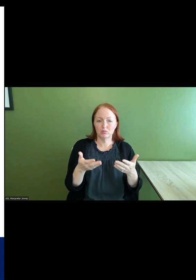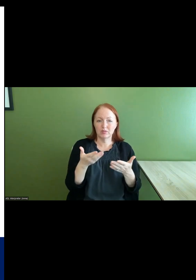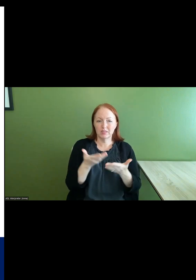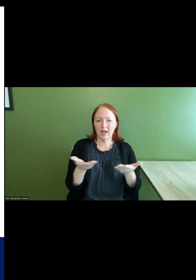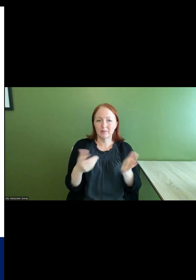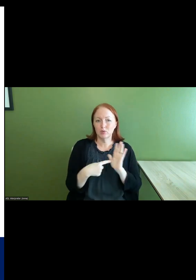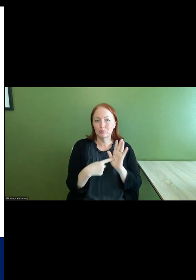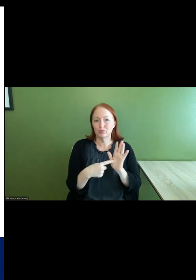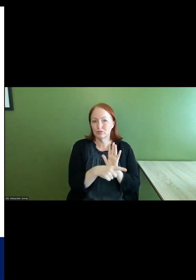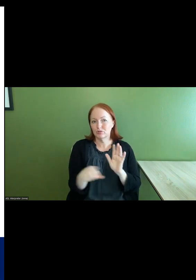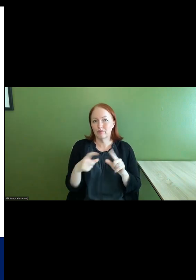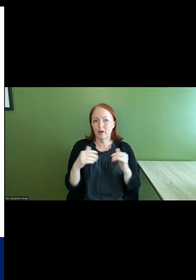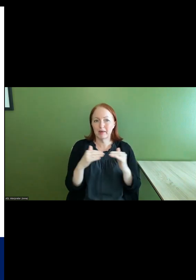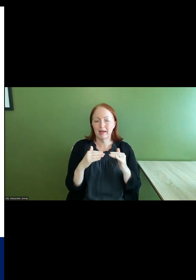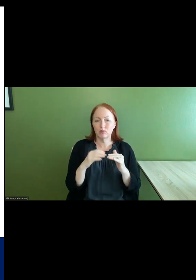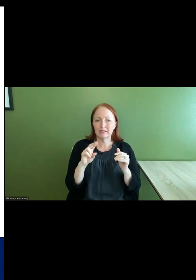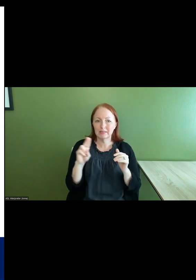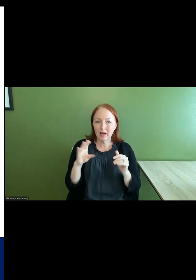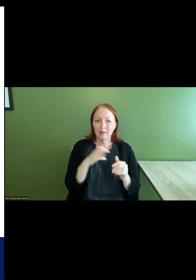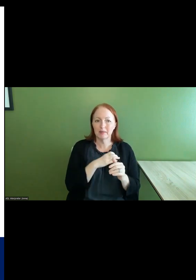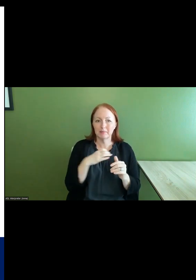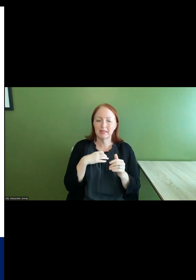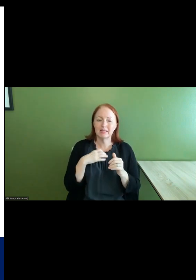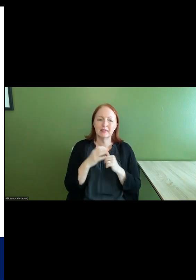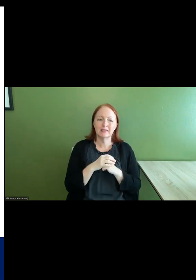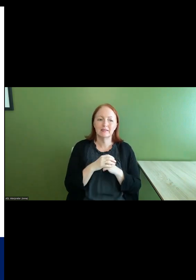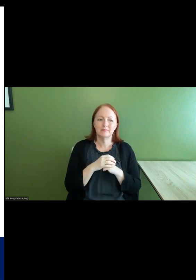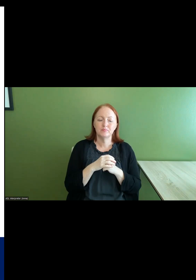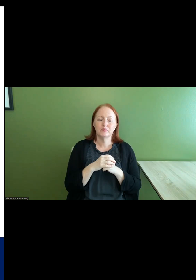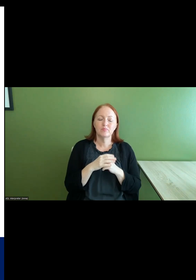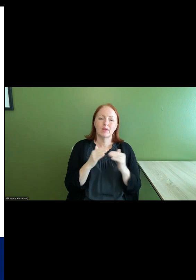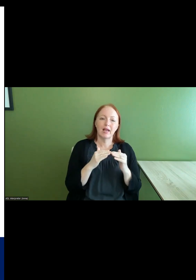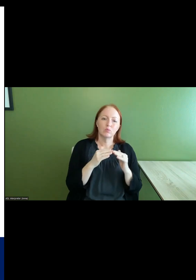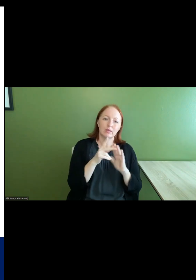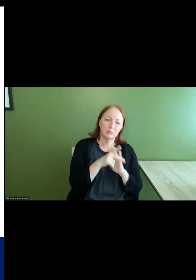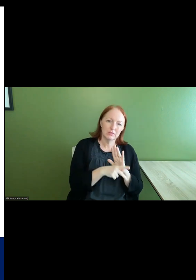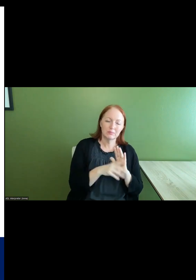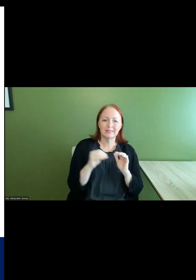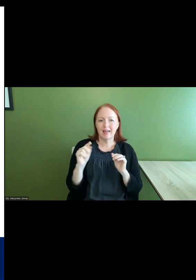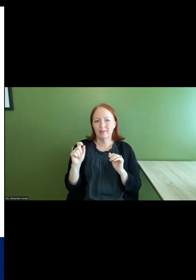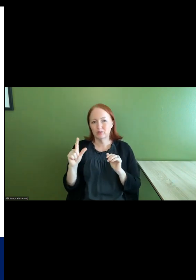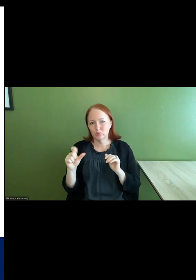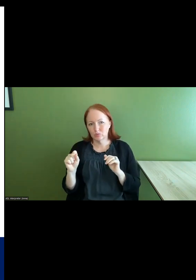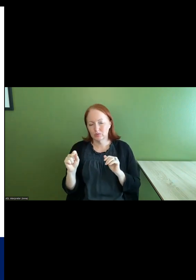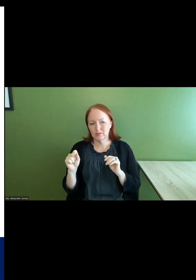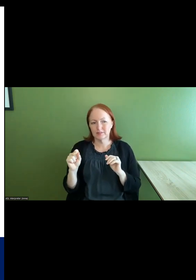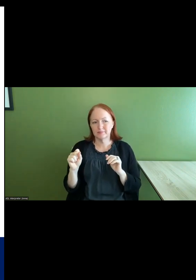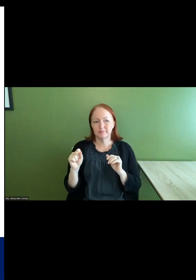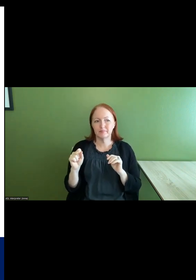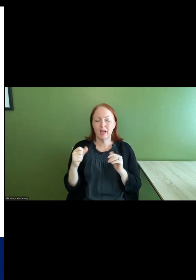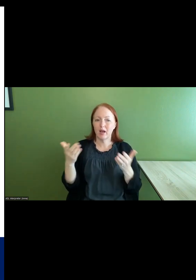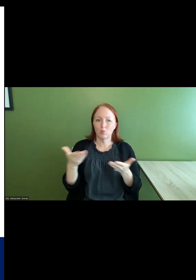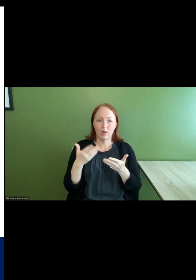to you today from our equity subcommittee. Those are the equity principles and the equity tools. And I do